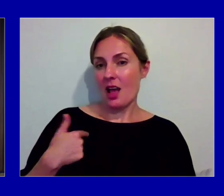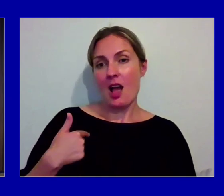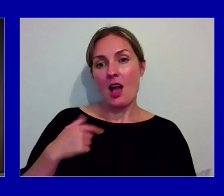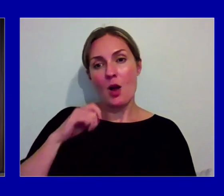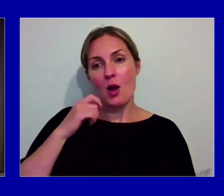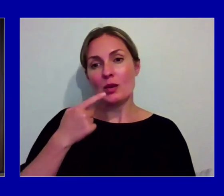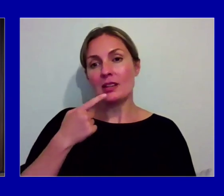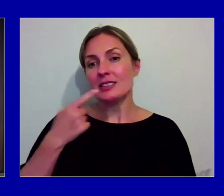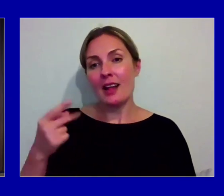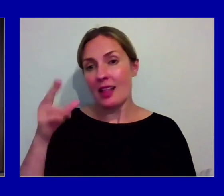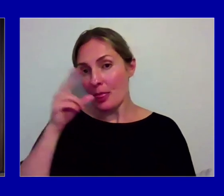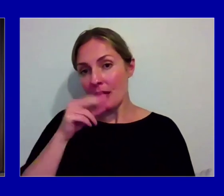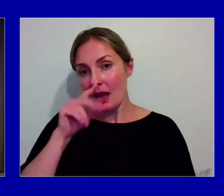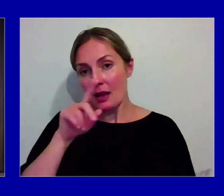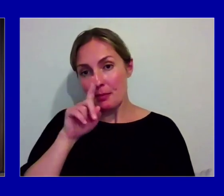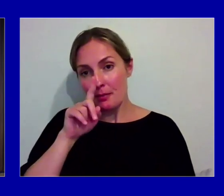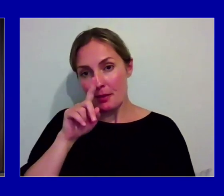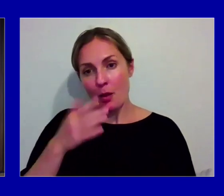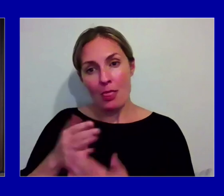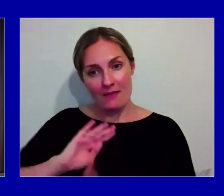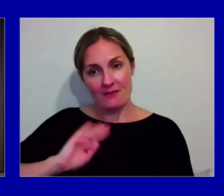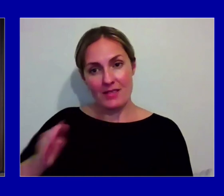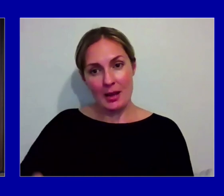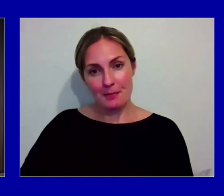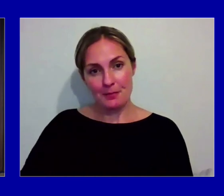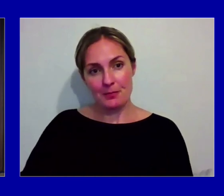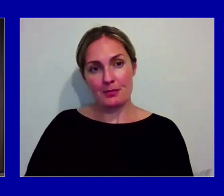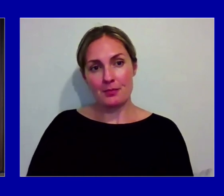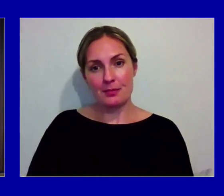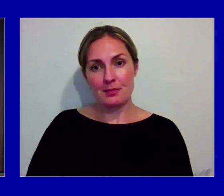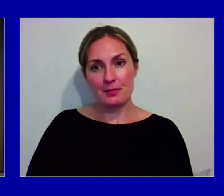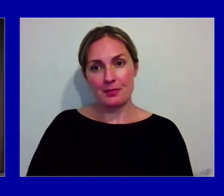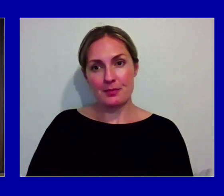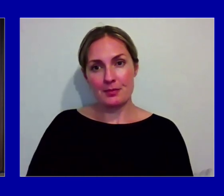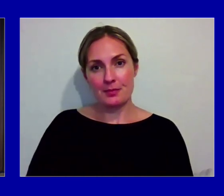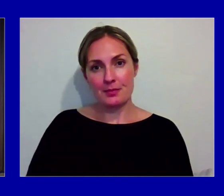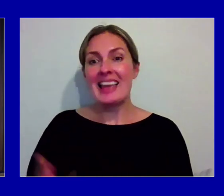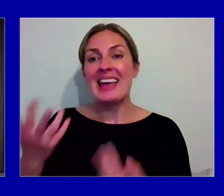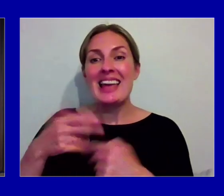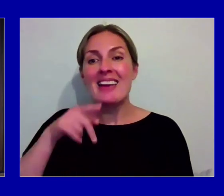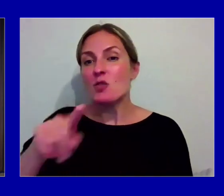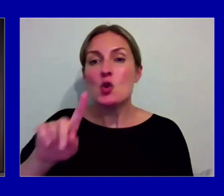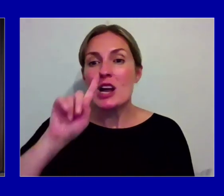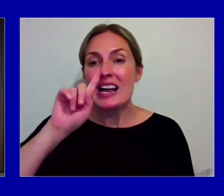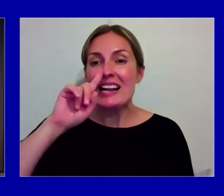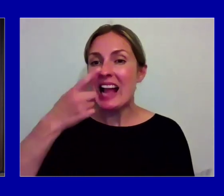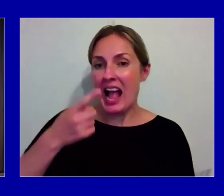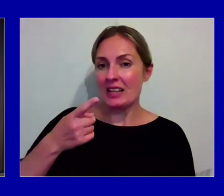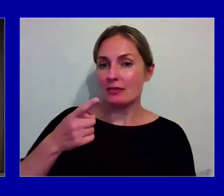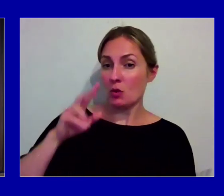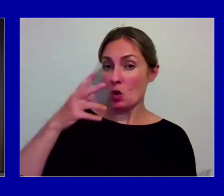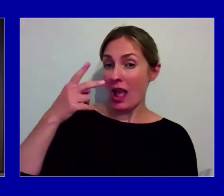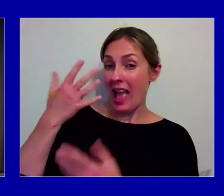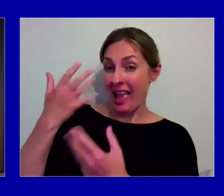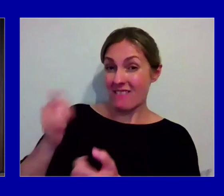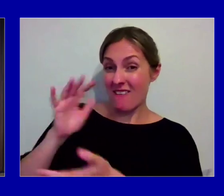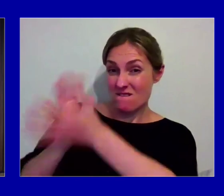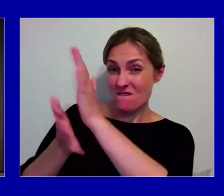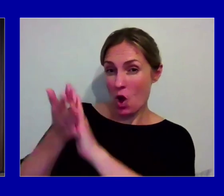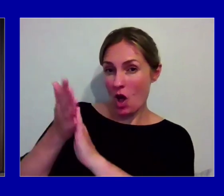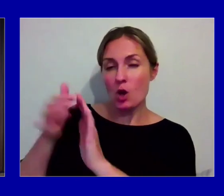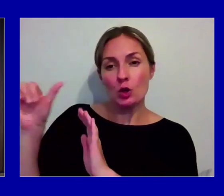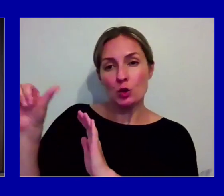burn there, I said, if you can't walk backwards and forwards through that fire, it's too hot. Um, you know, I'm in the CFA,